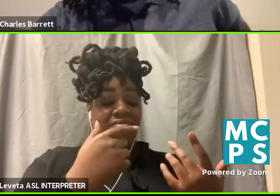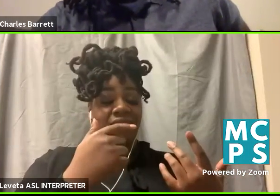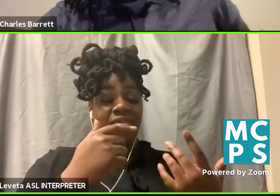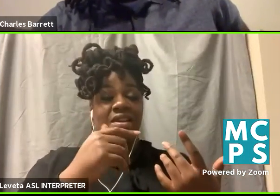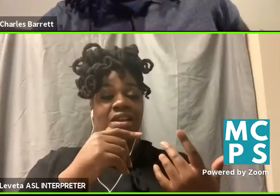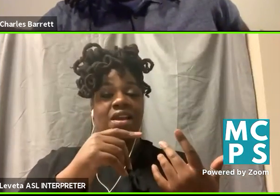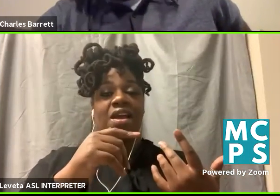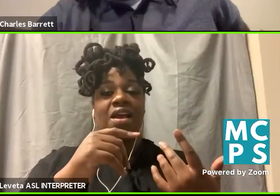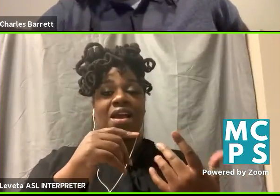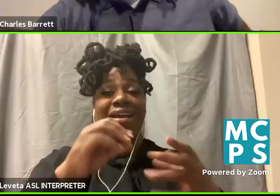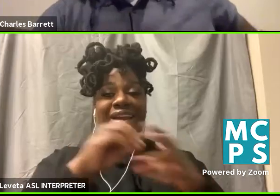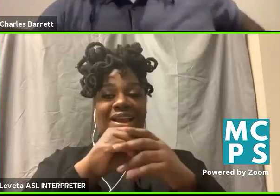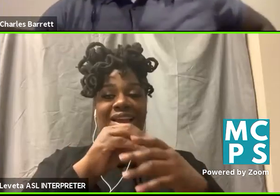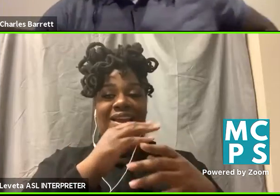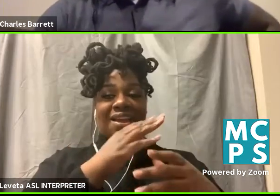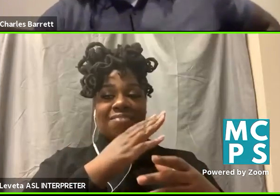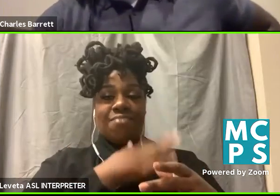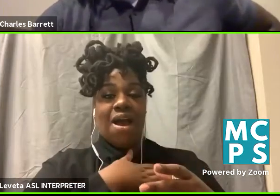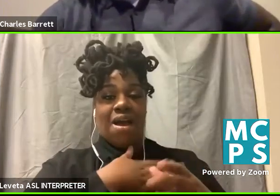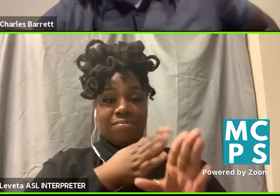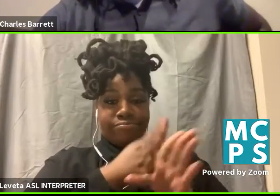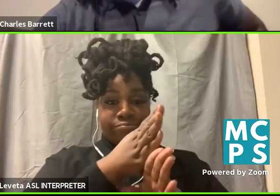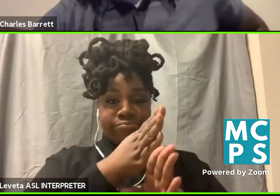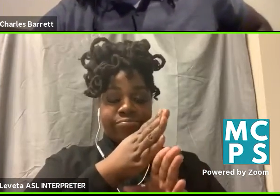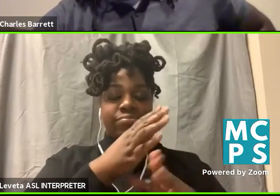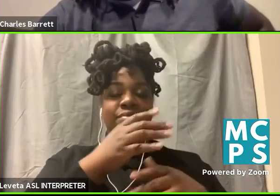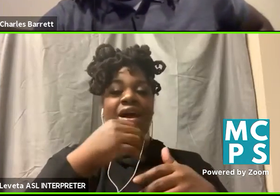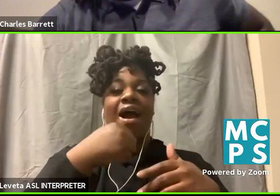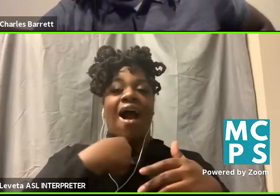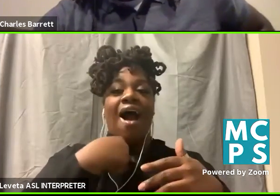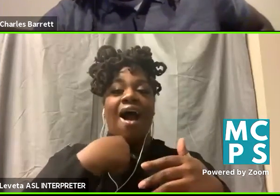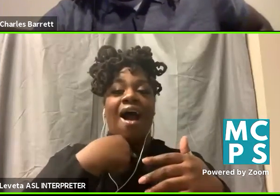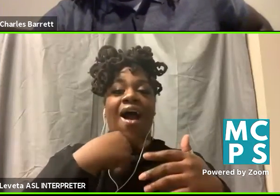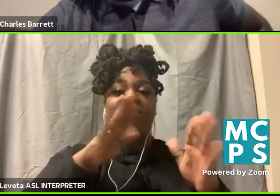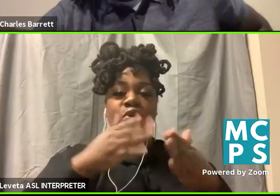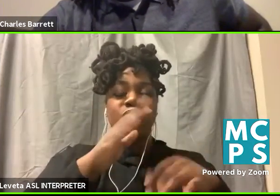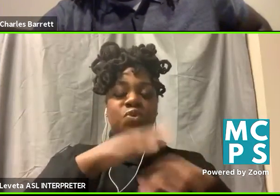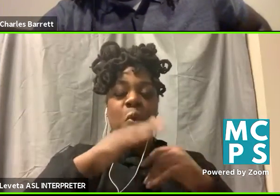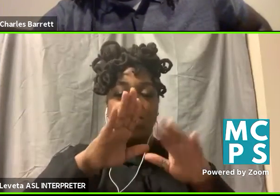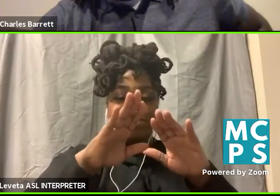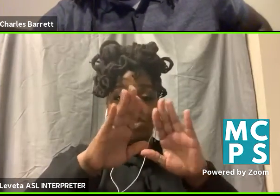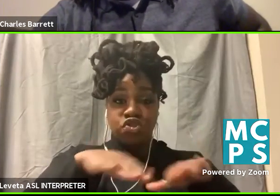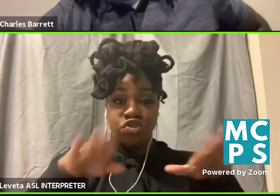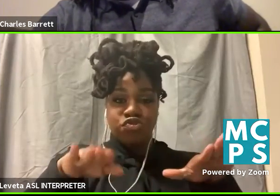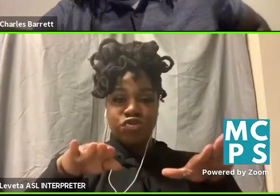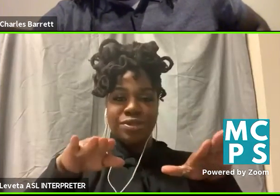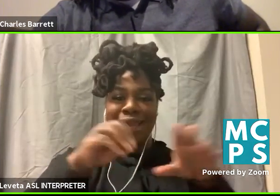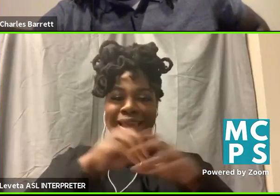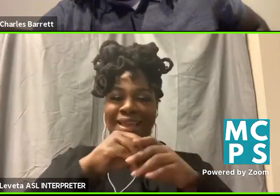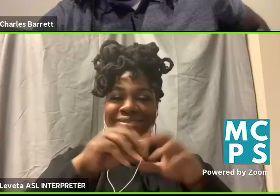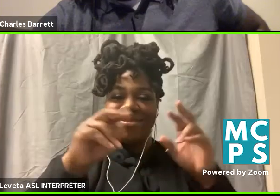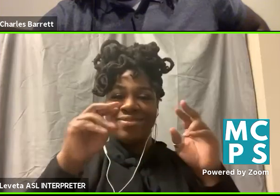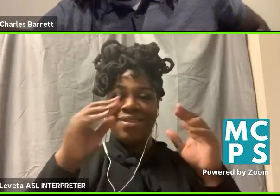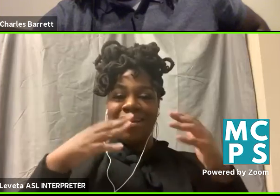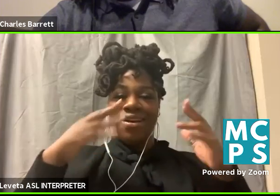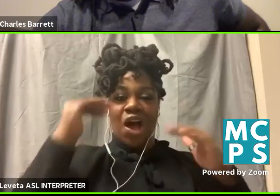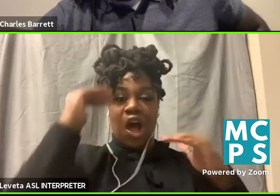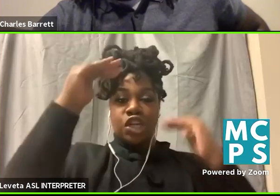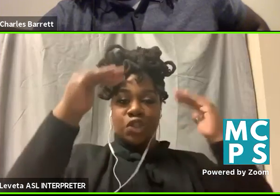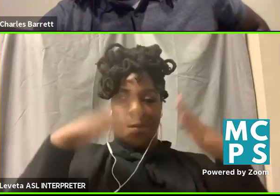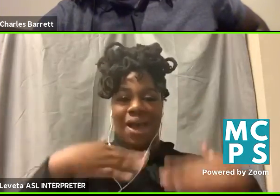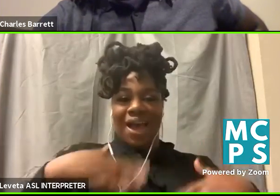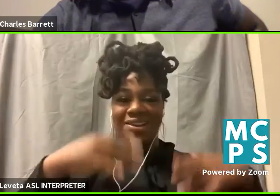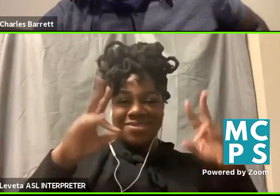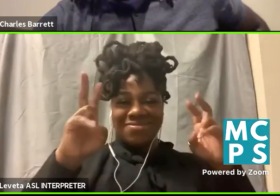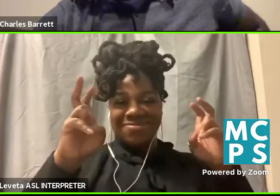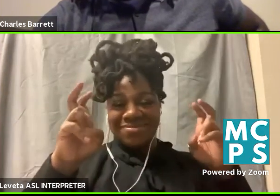with children in adult bodies, you know, as we all are, right? You know, we're, and oftentimes we're sort of